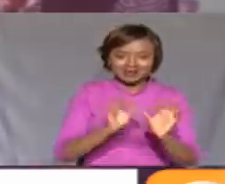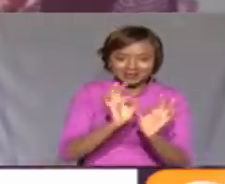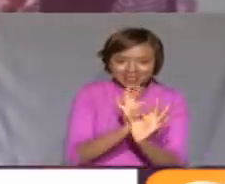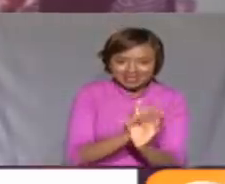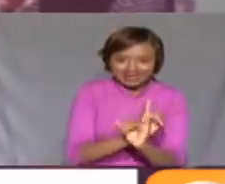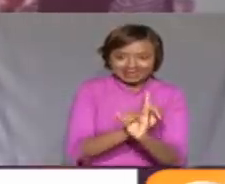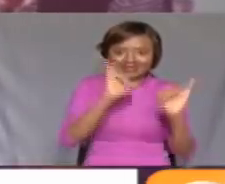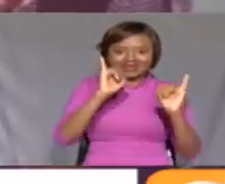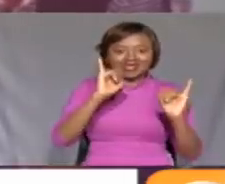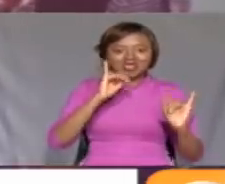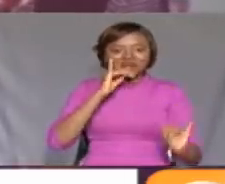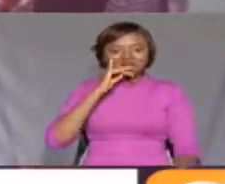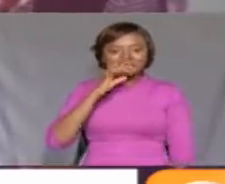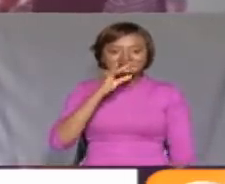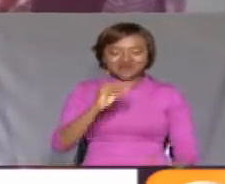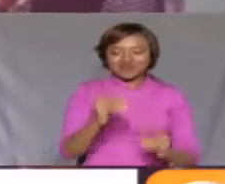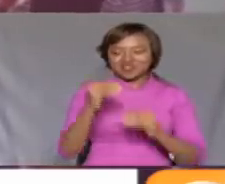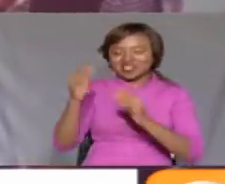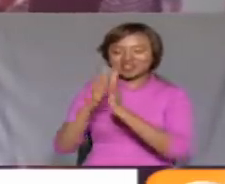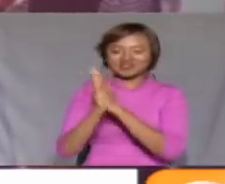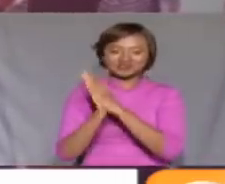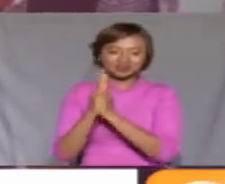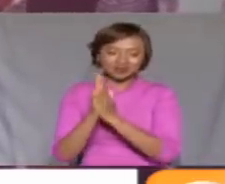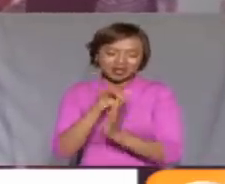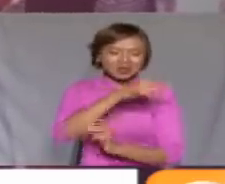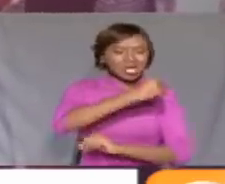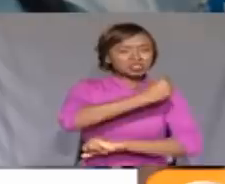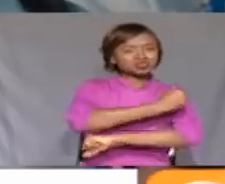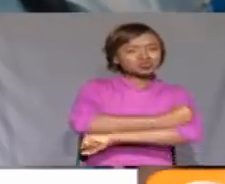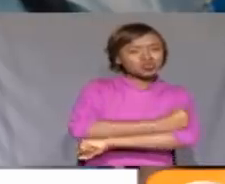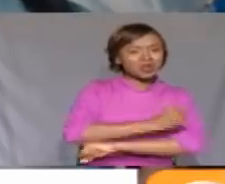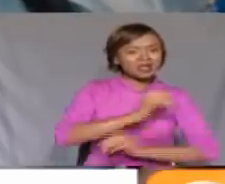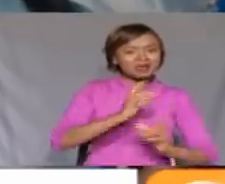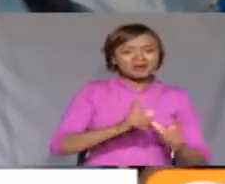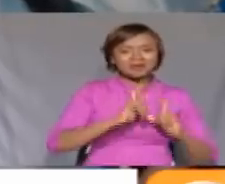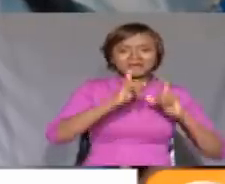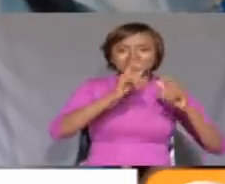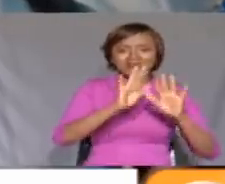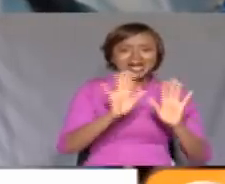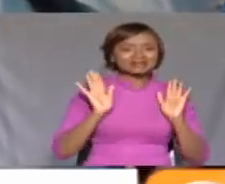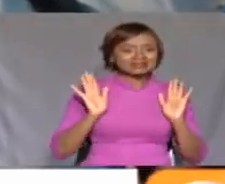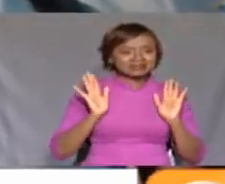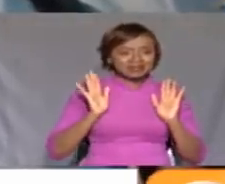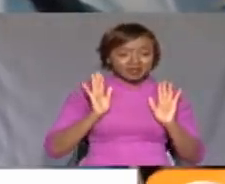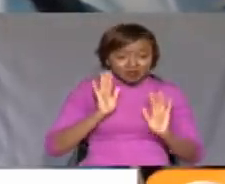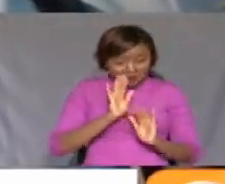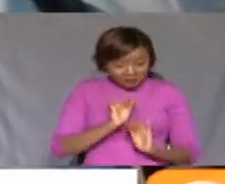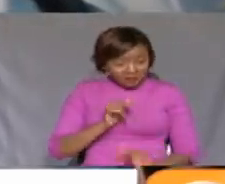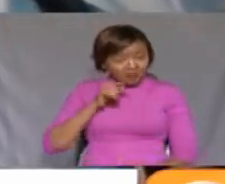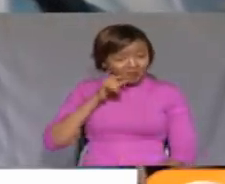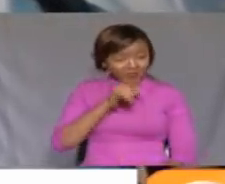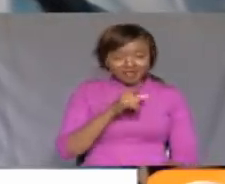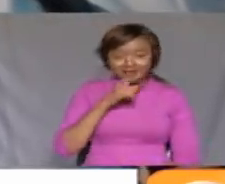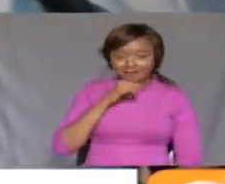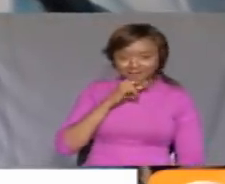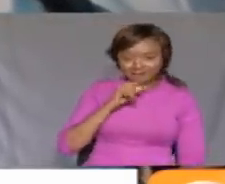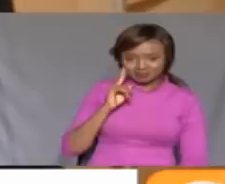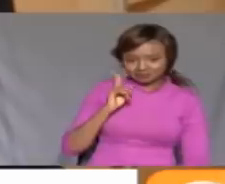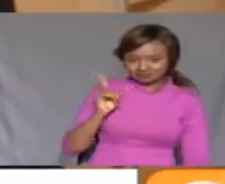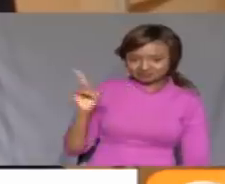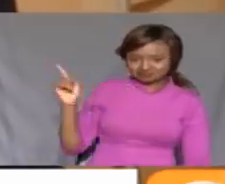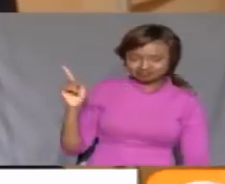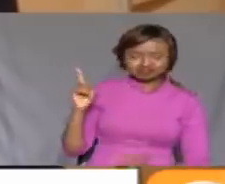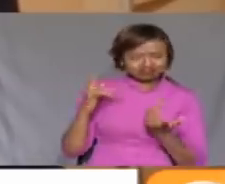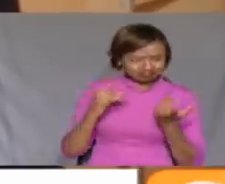take for a story on a school prize giving day. And with that, Johnson Barasa